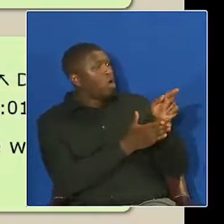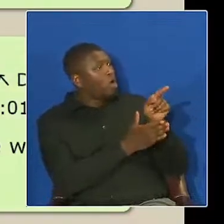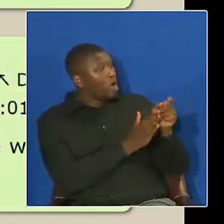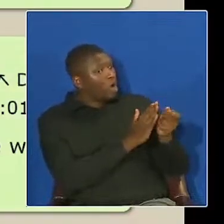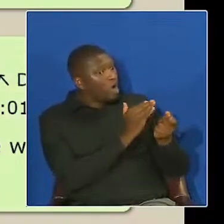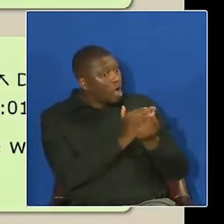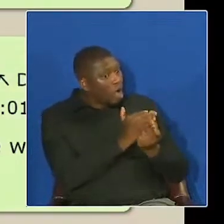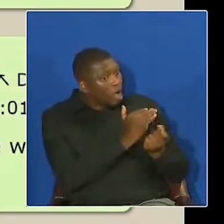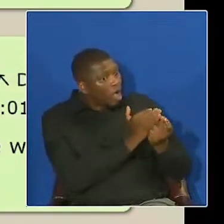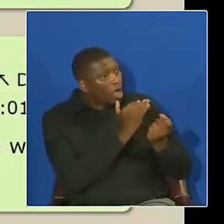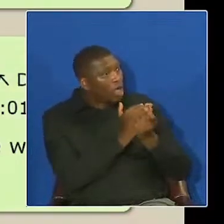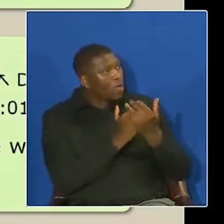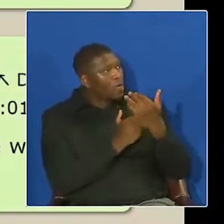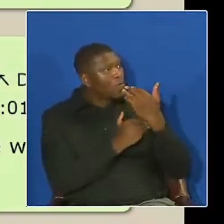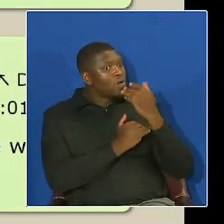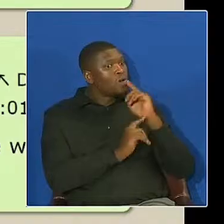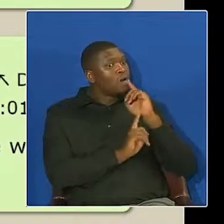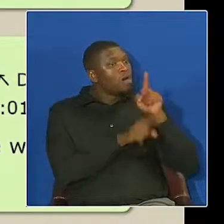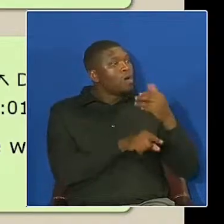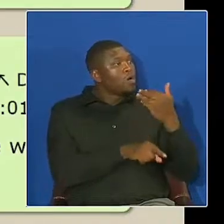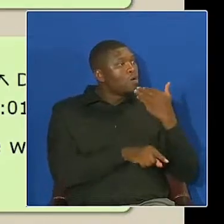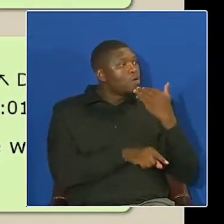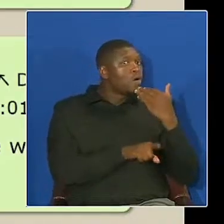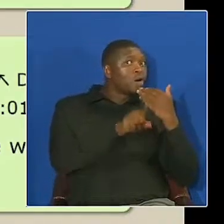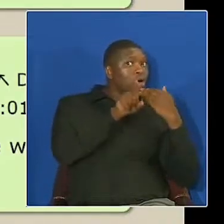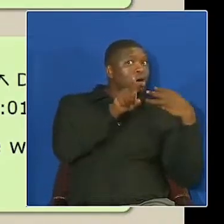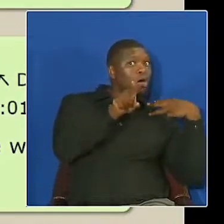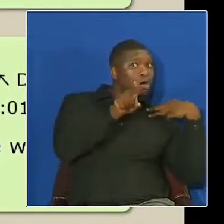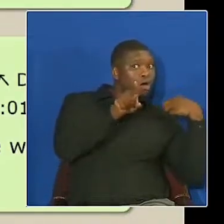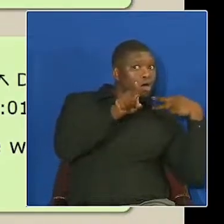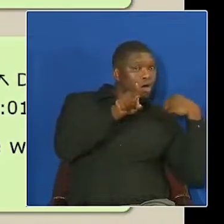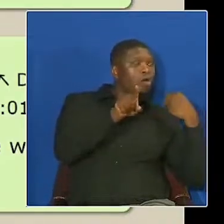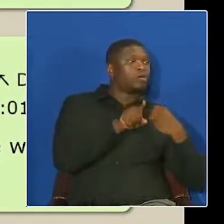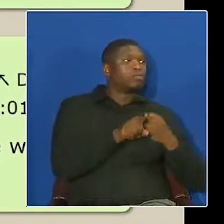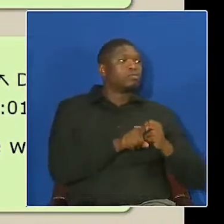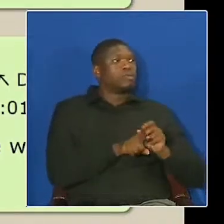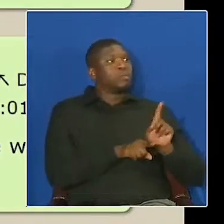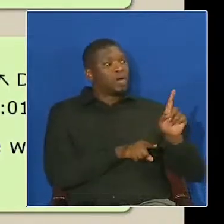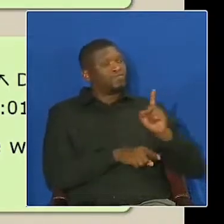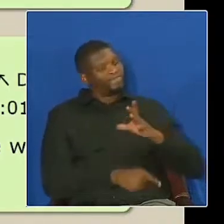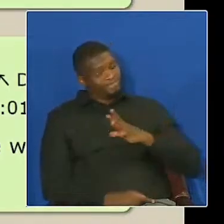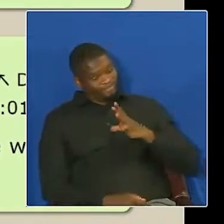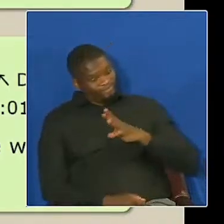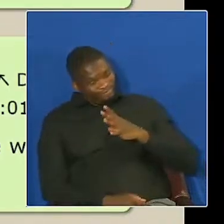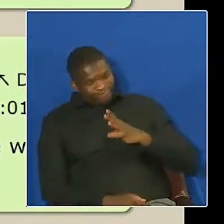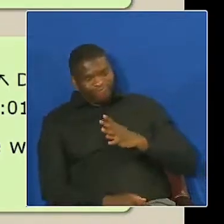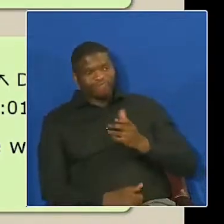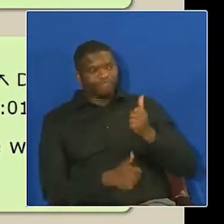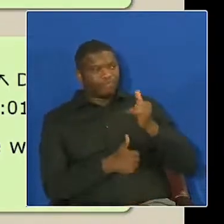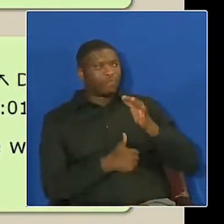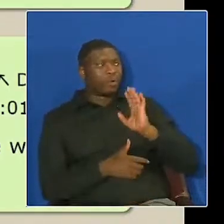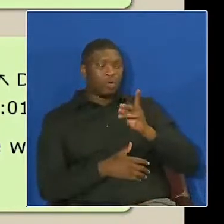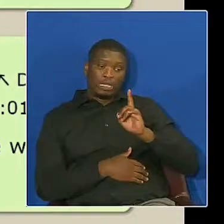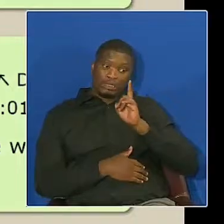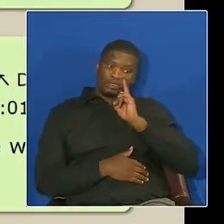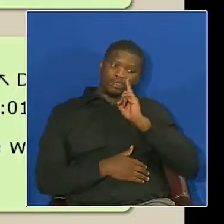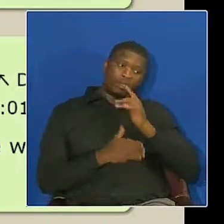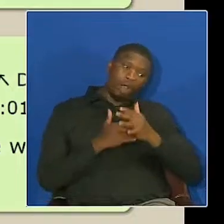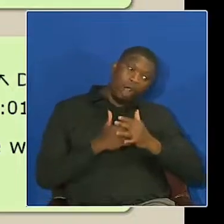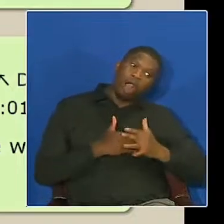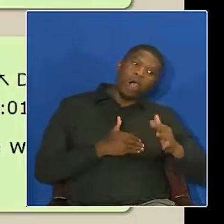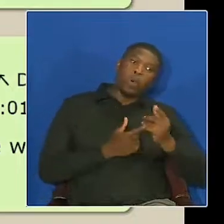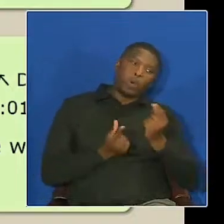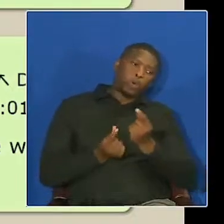done under the minister's instructions, but it's okay. I'll see where to